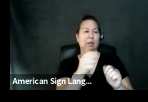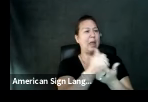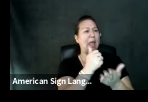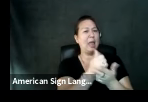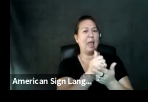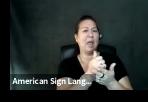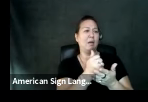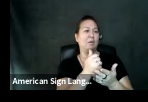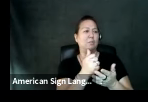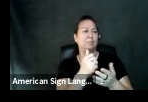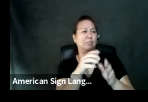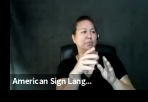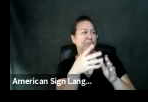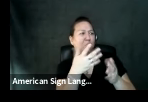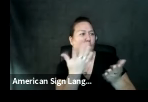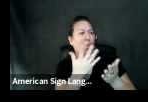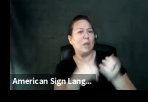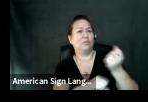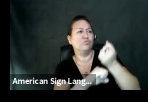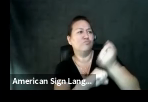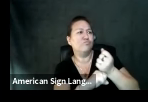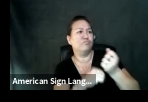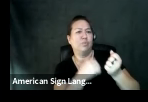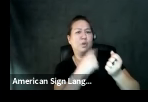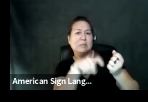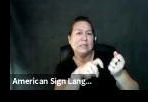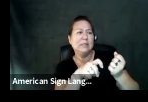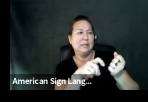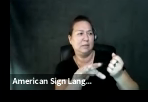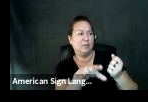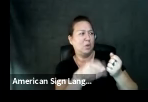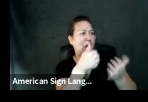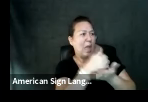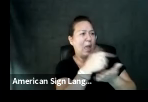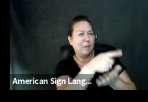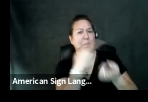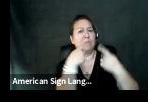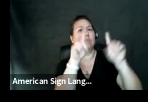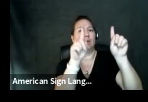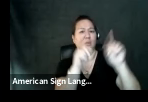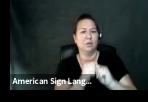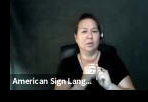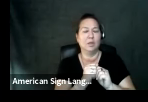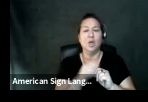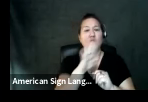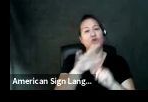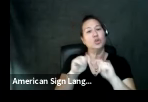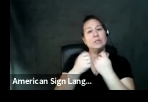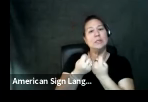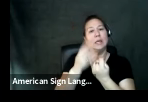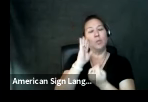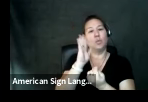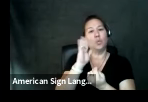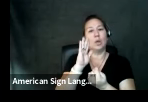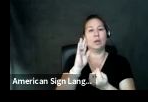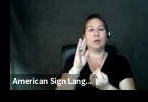goal. So your case manager or other members of the IEP team may already come with